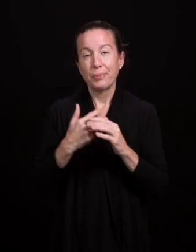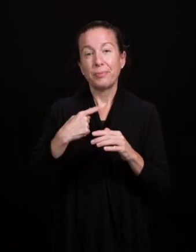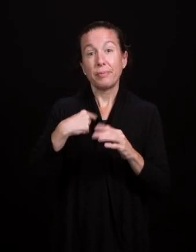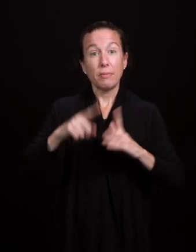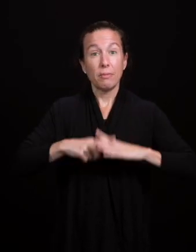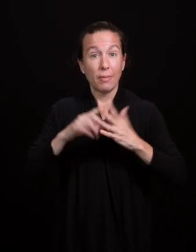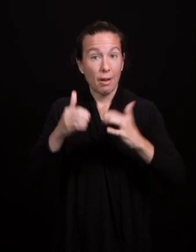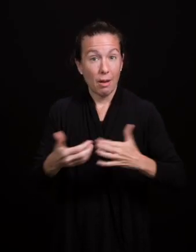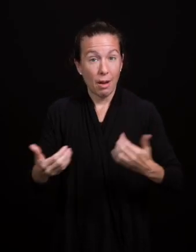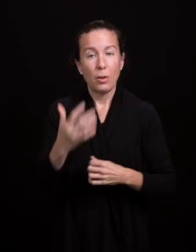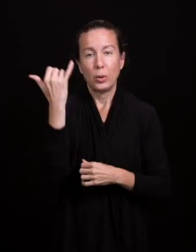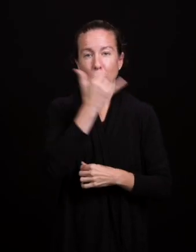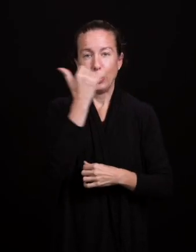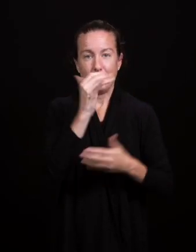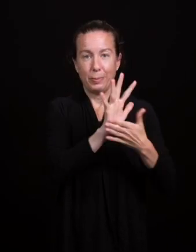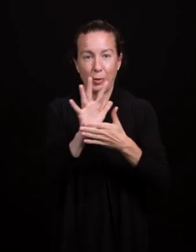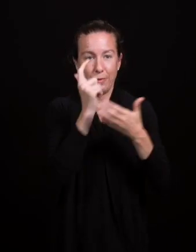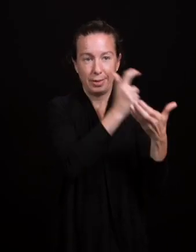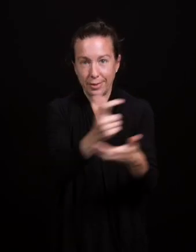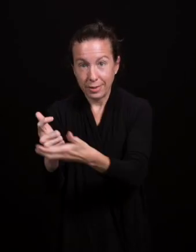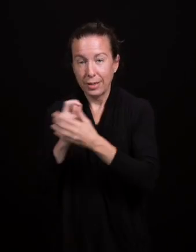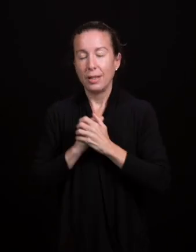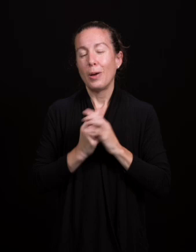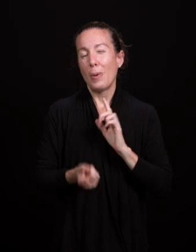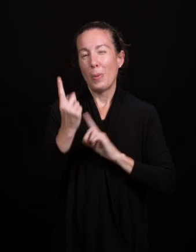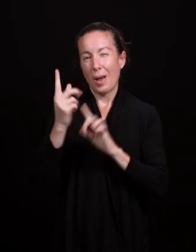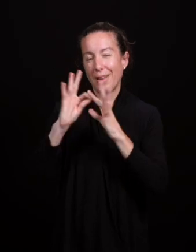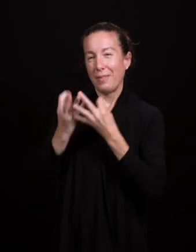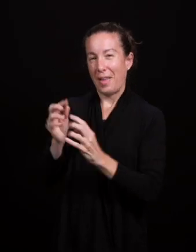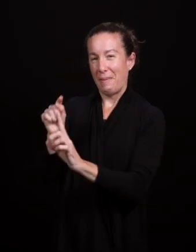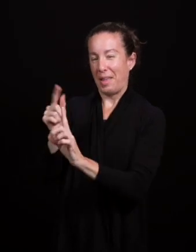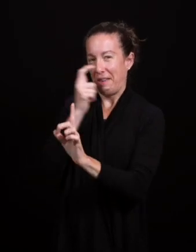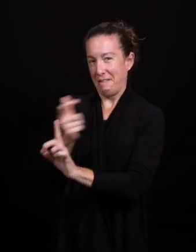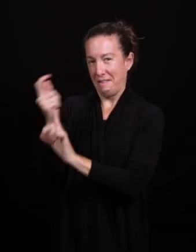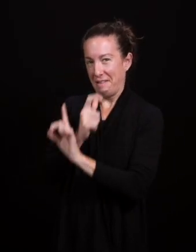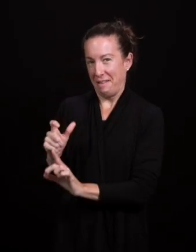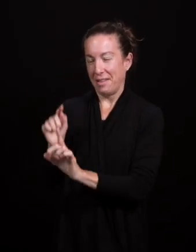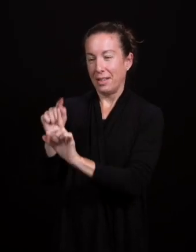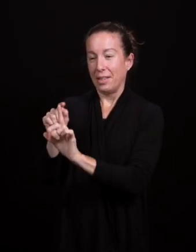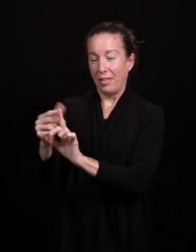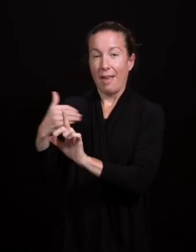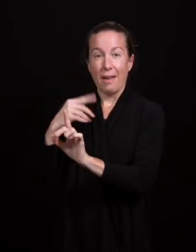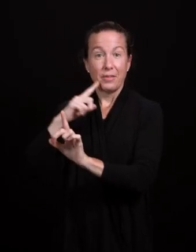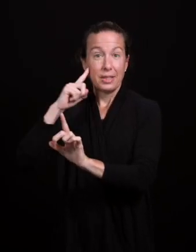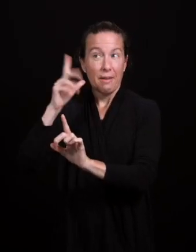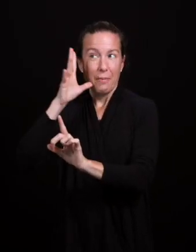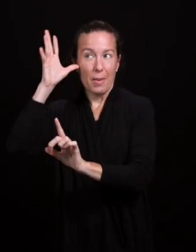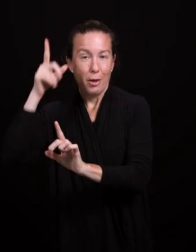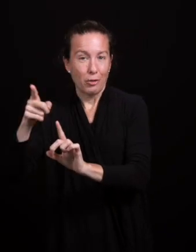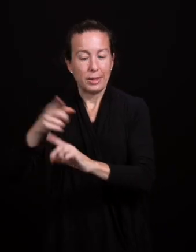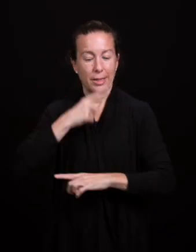YouTube videos and watching this one family on YouTube who has deaf parents but hearing